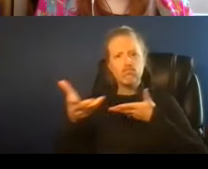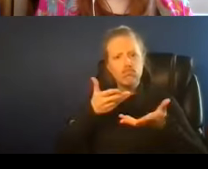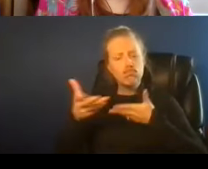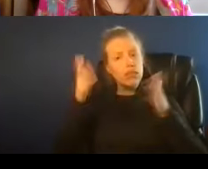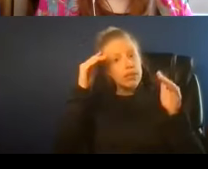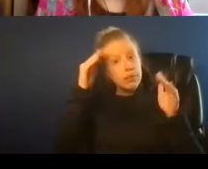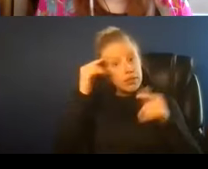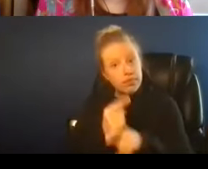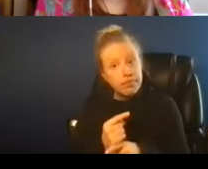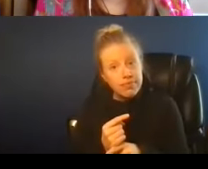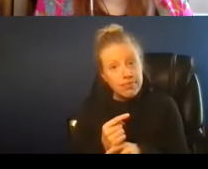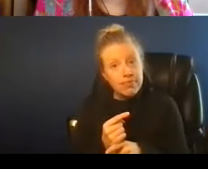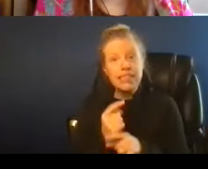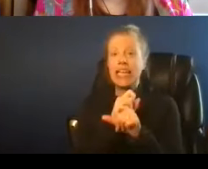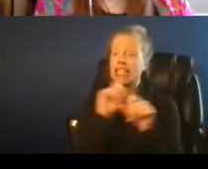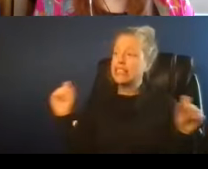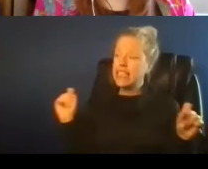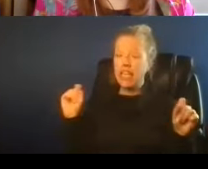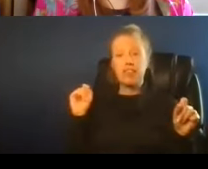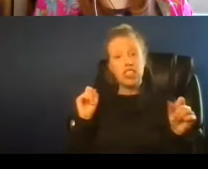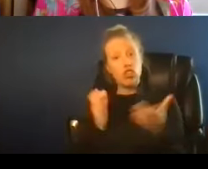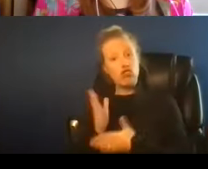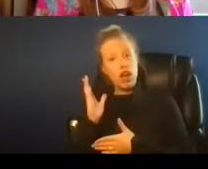expected. This safety should be a right.